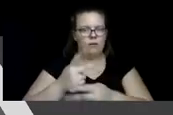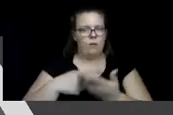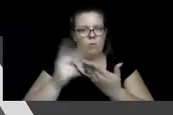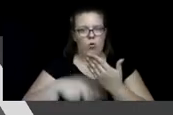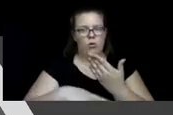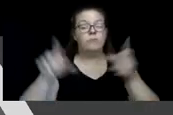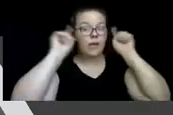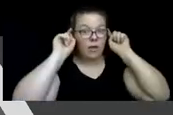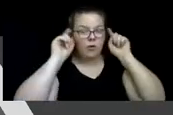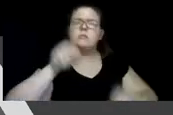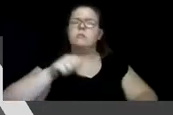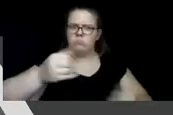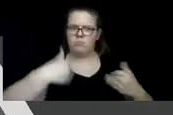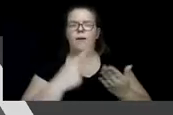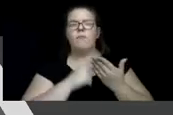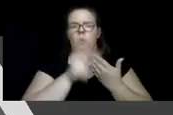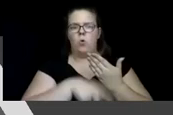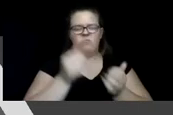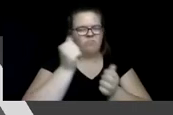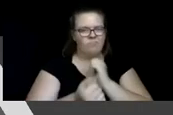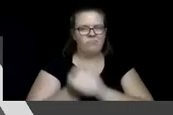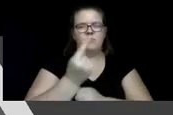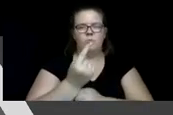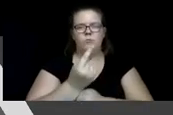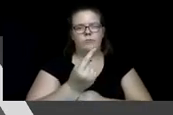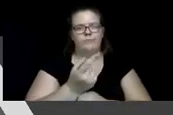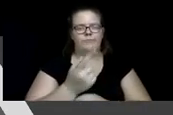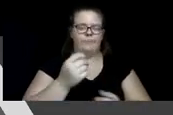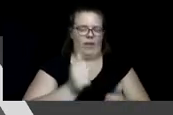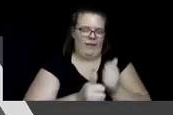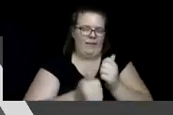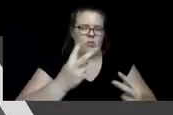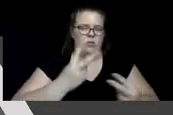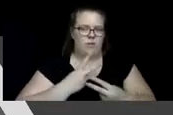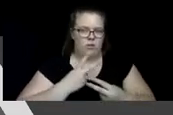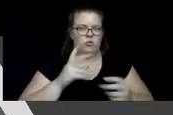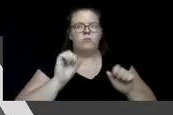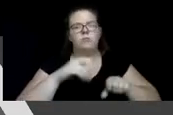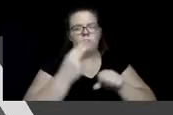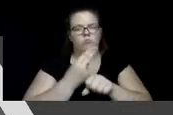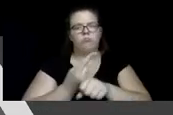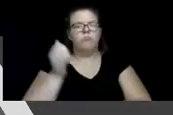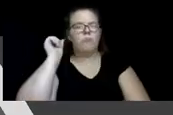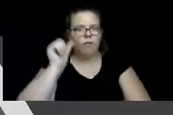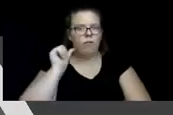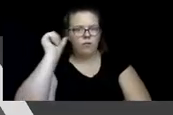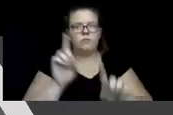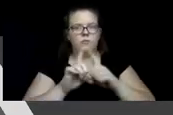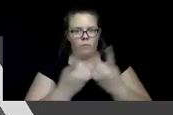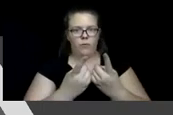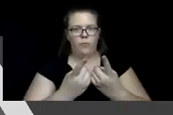Hearing aids, definitely. Every veteran's eligible to utilize our audiology department.